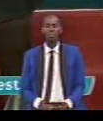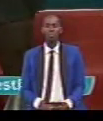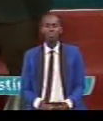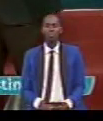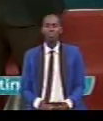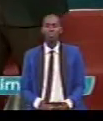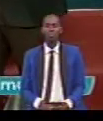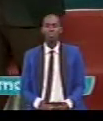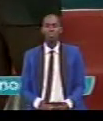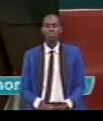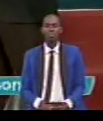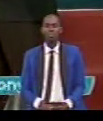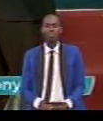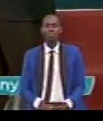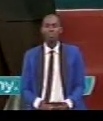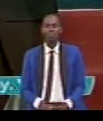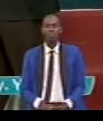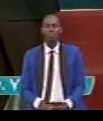Praise the Lord.